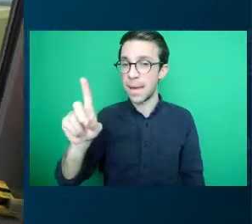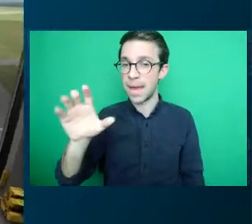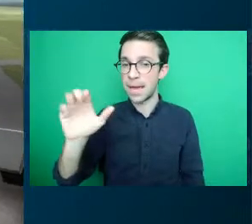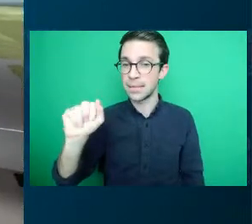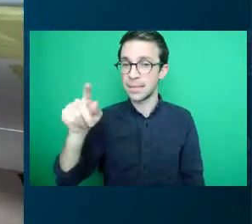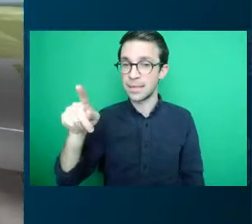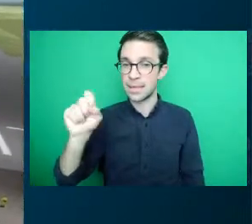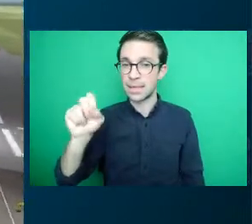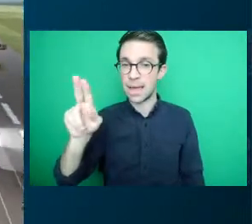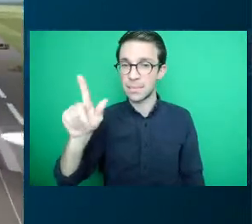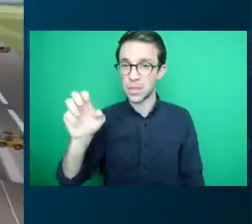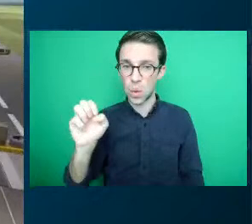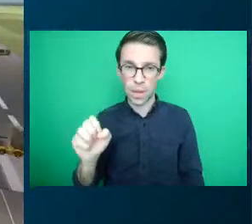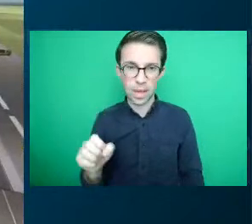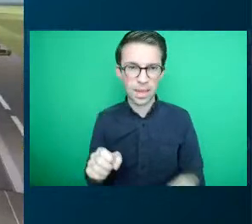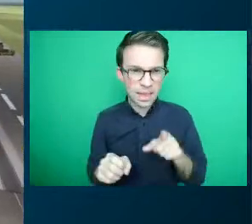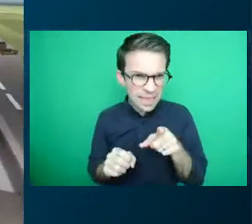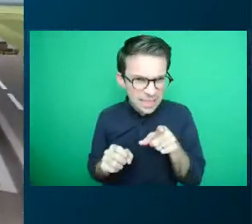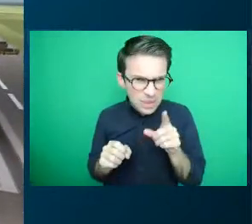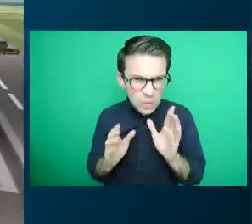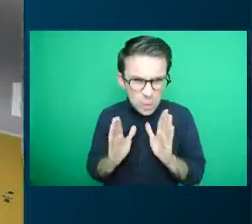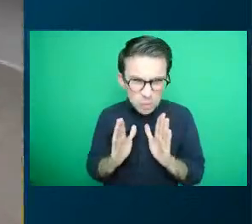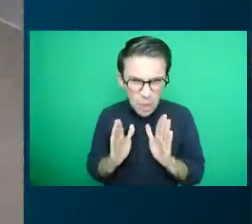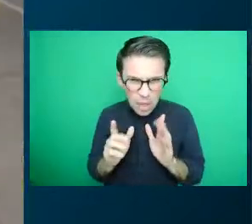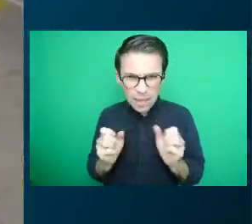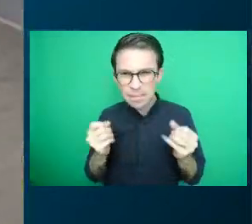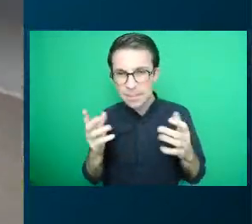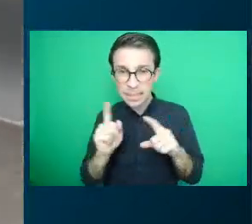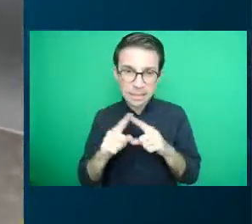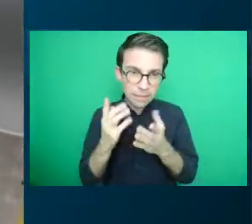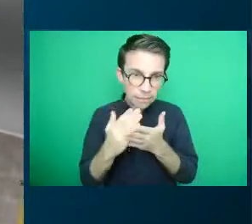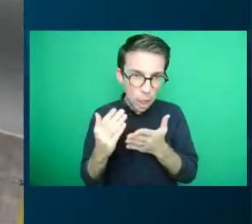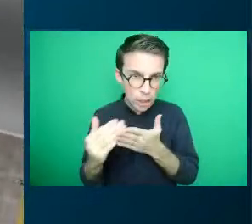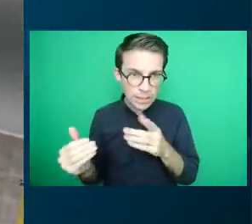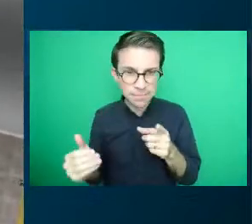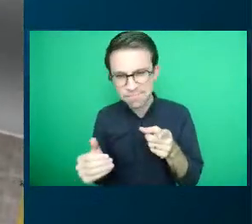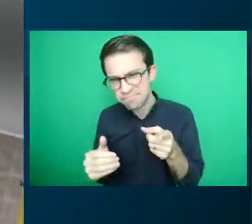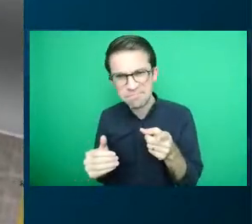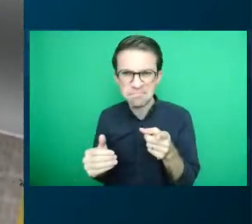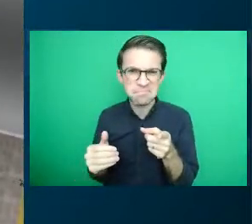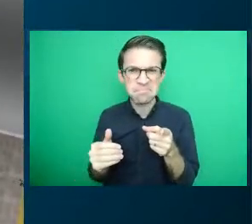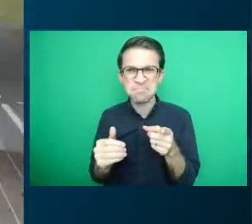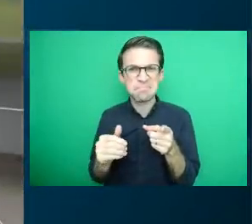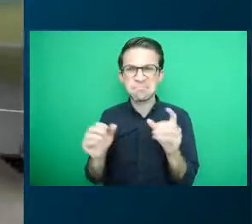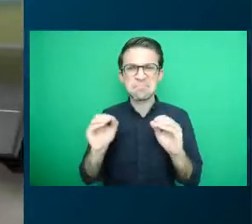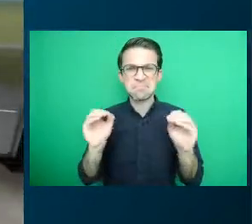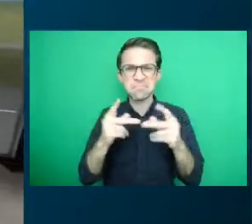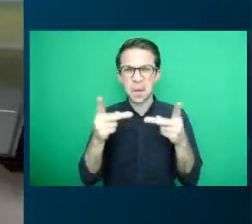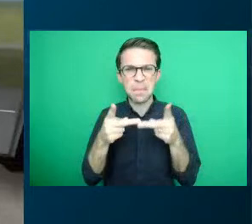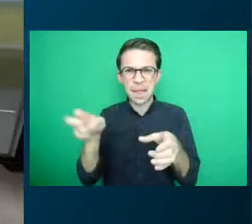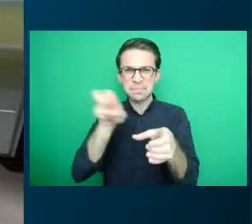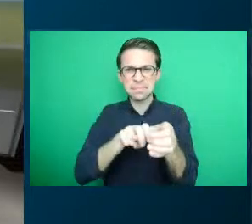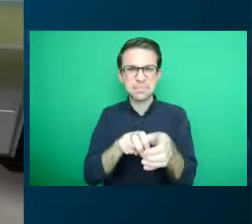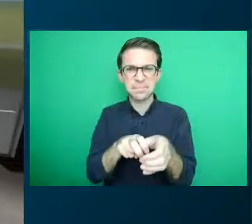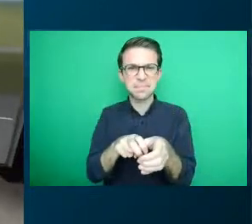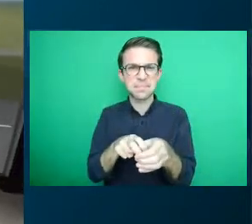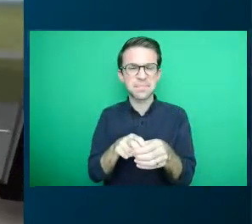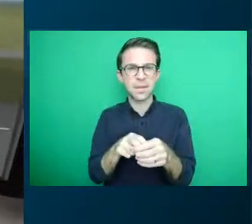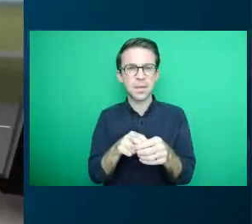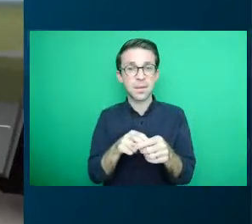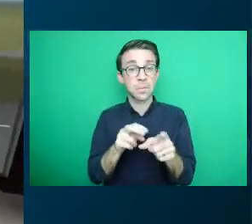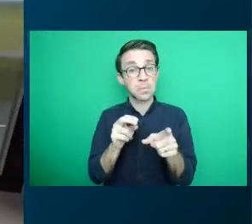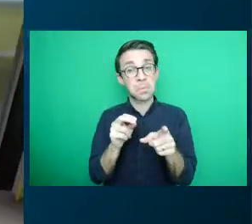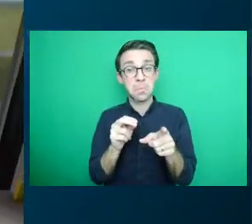I don't think a Kerbal could fit in that. Again, there's so many parts. There's lots of different options, but that doesn't look like it has a spot for a Kerbal.